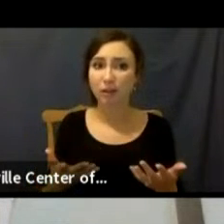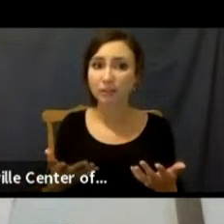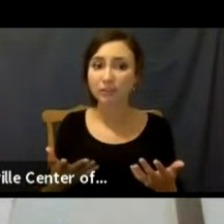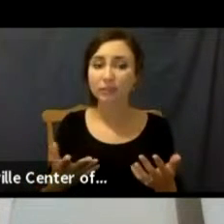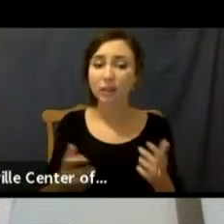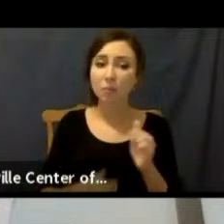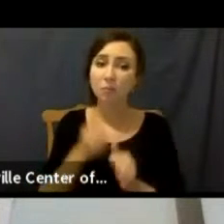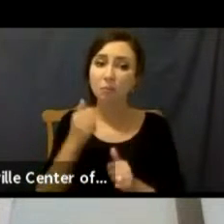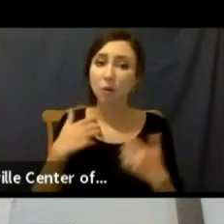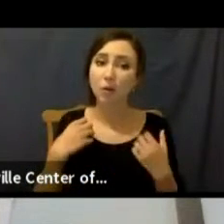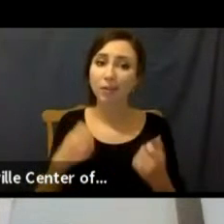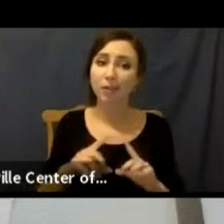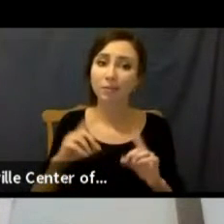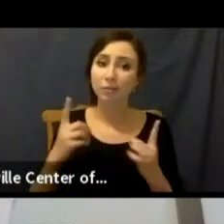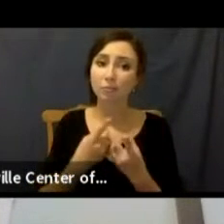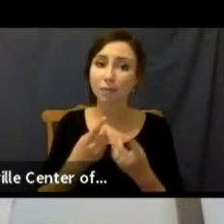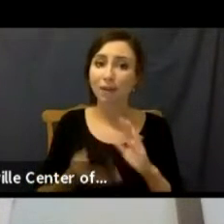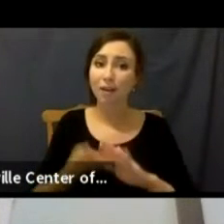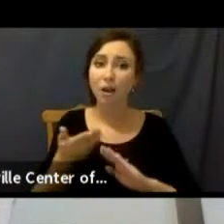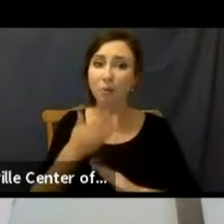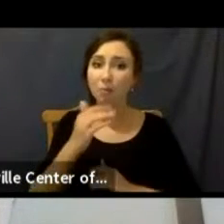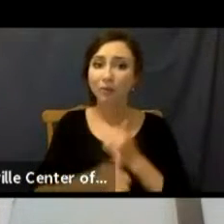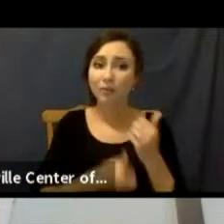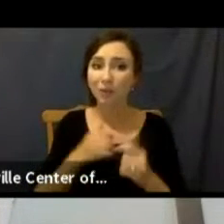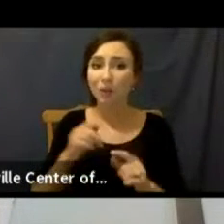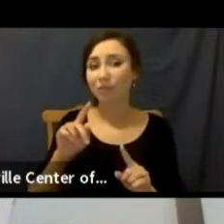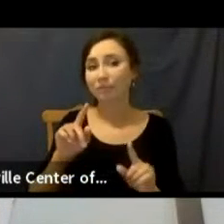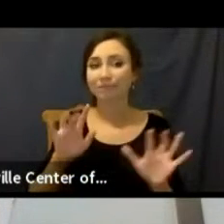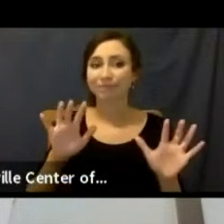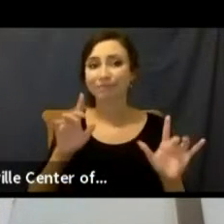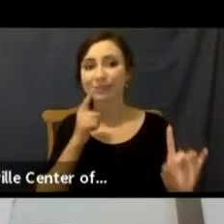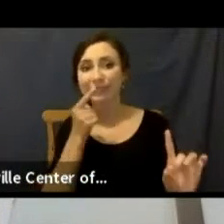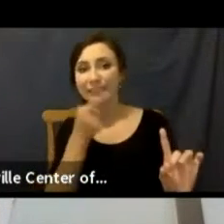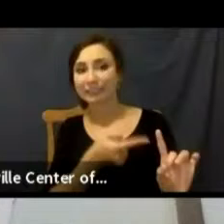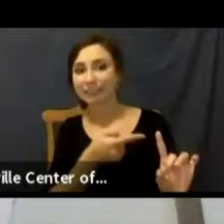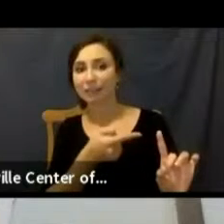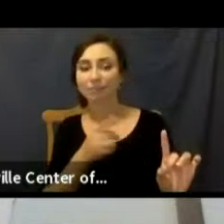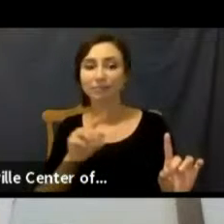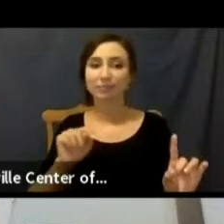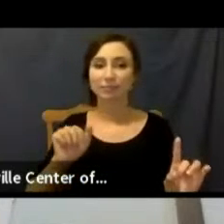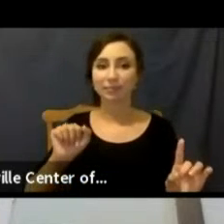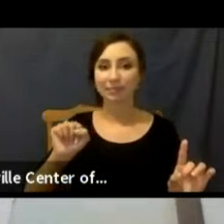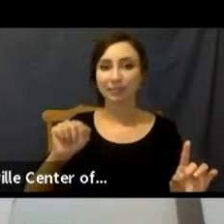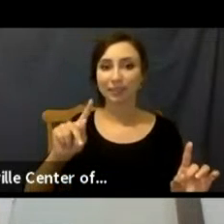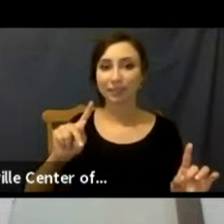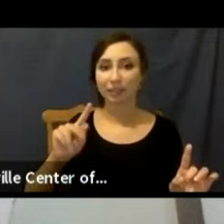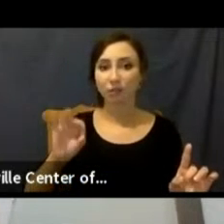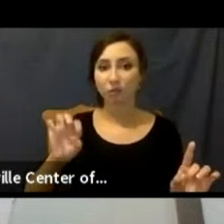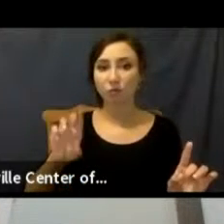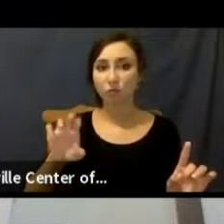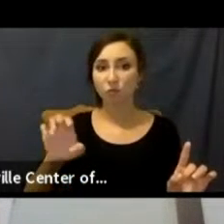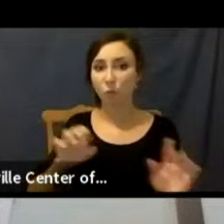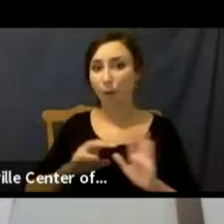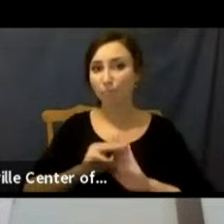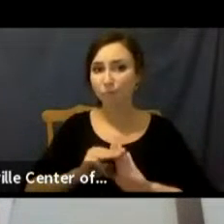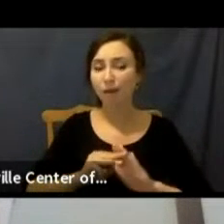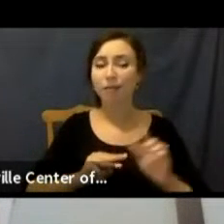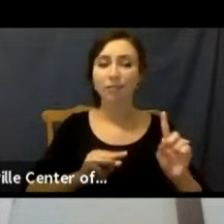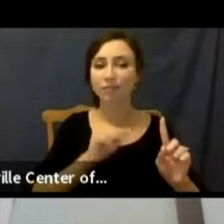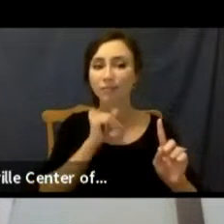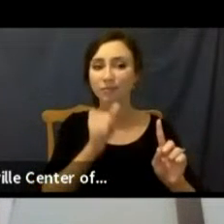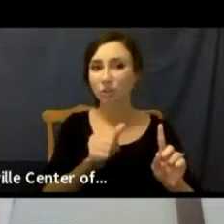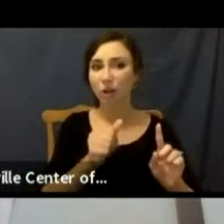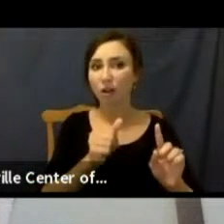health departments are operating under a task force model, and the Board of Health may have a representative, but they're not the primary group making